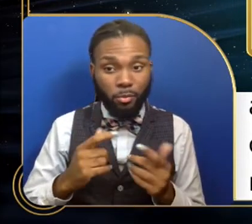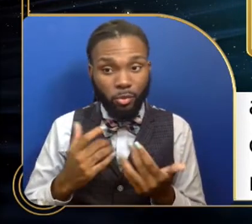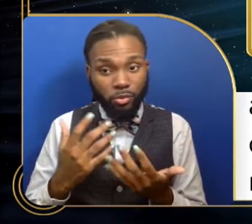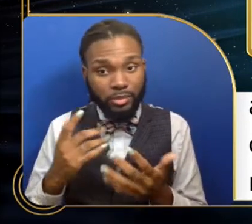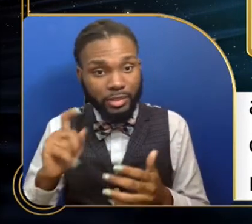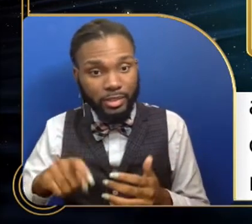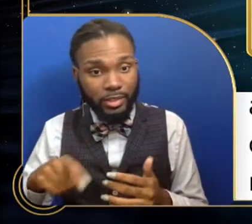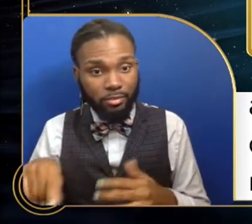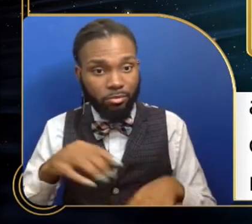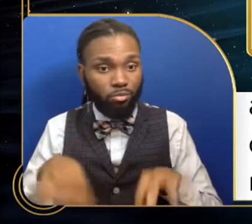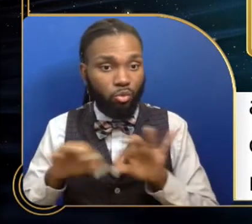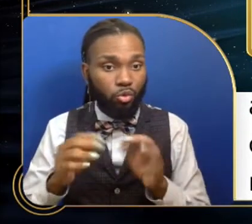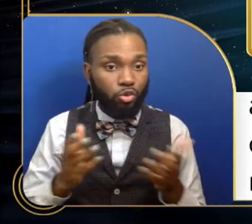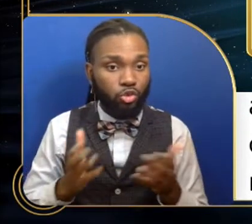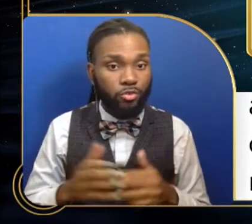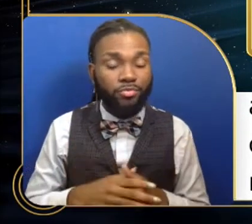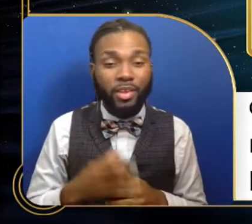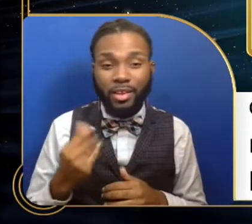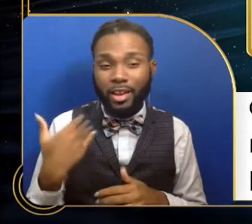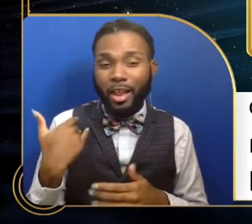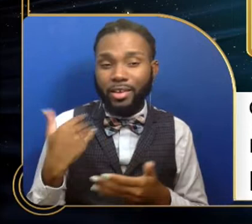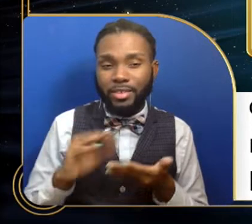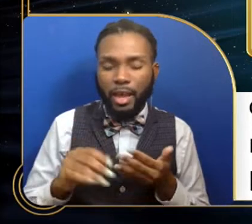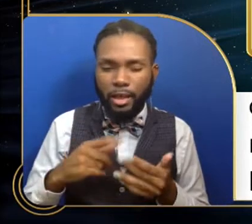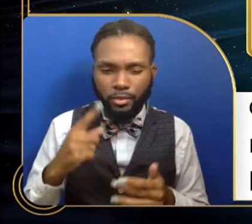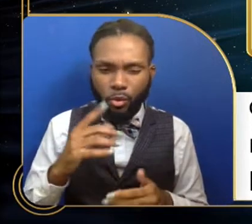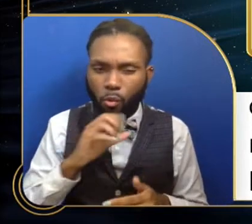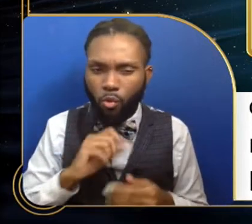count, and this is an older number,